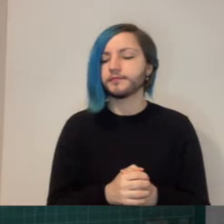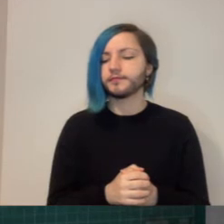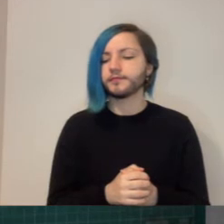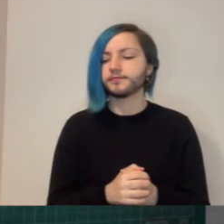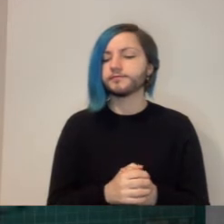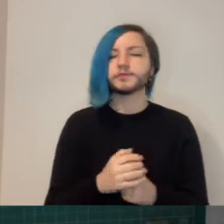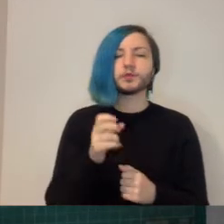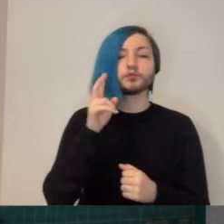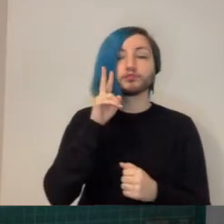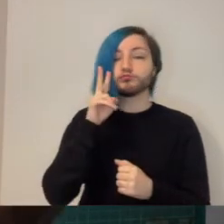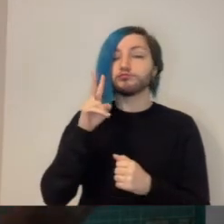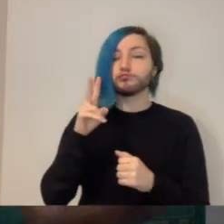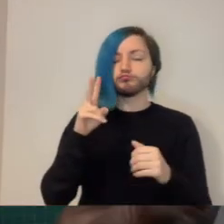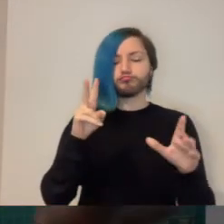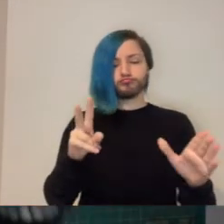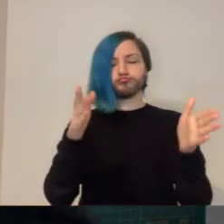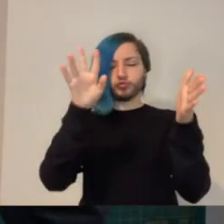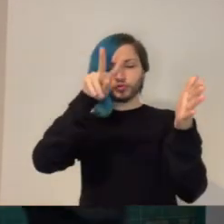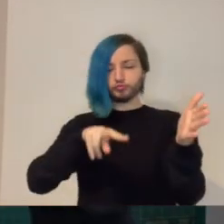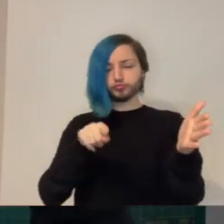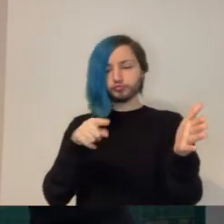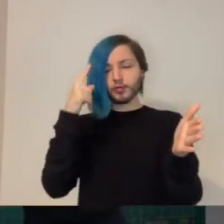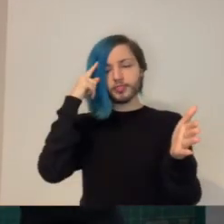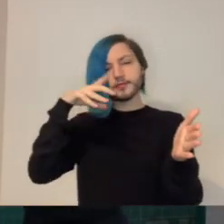So now, looking at your mask, see what you need